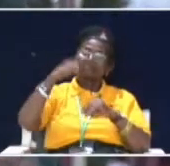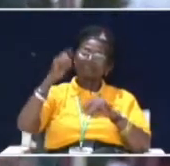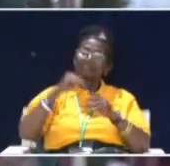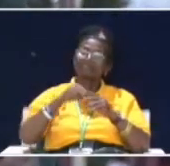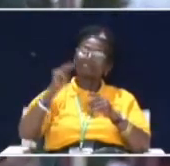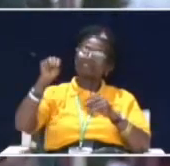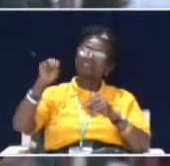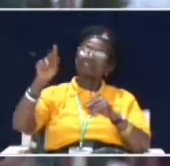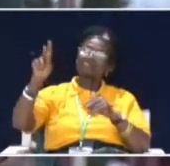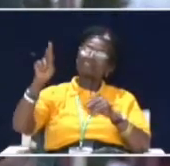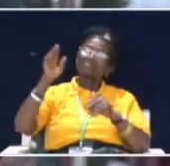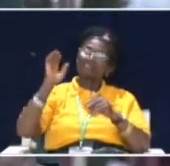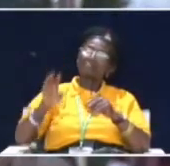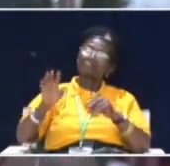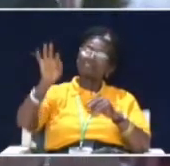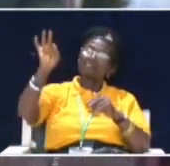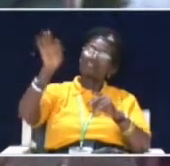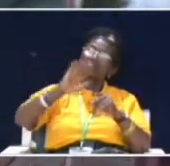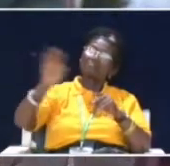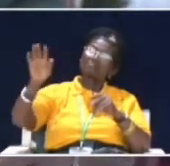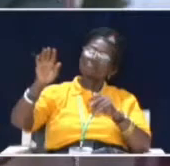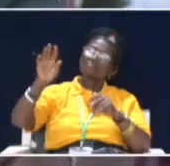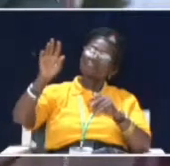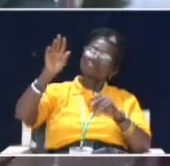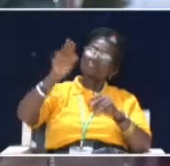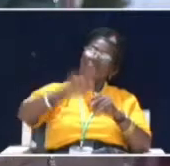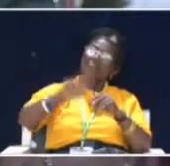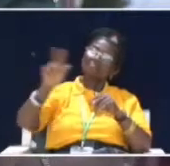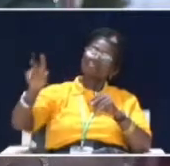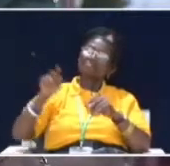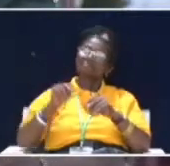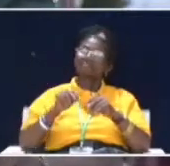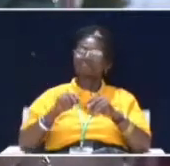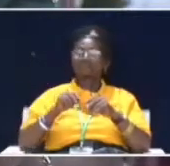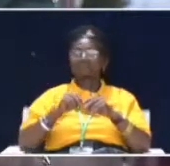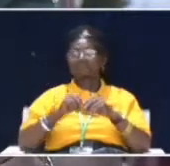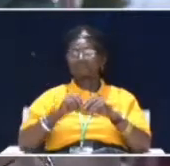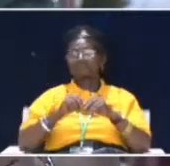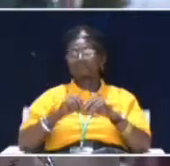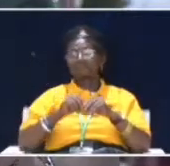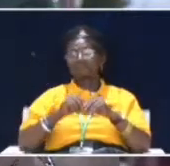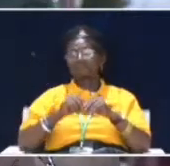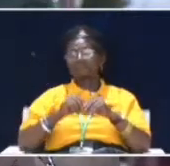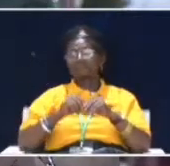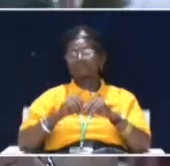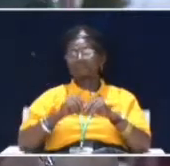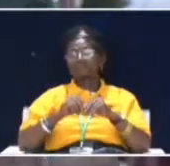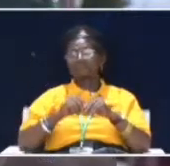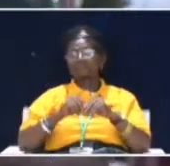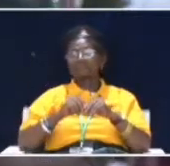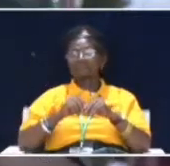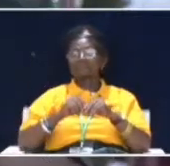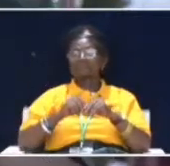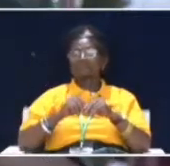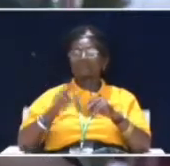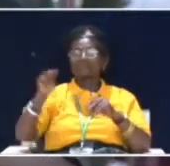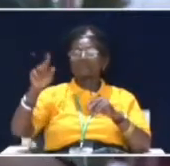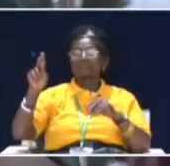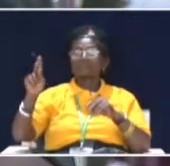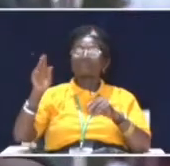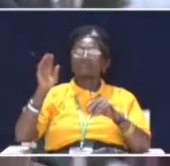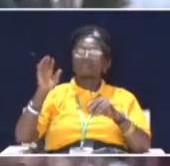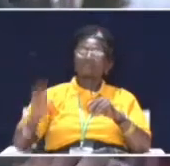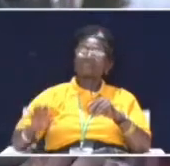chapter 9 verse 23. O so ninu iwe Mark ori kesan ese iketalelogun. Mark 9 verse 23. Mark